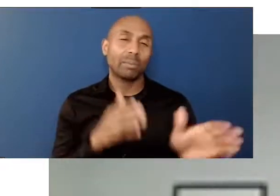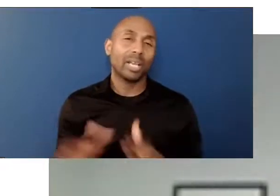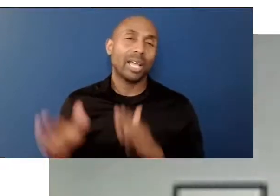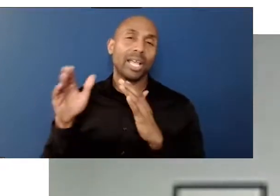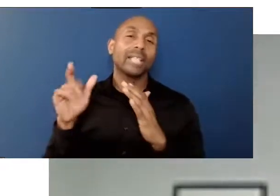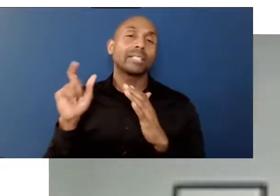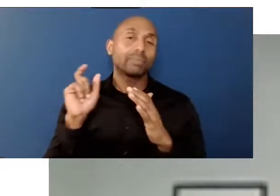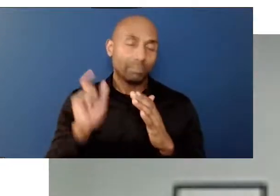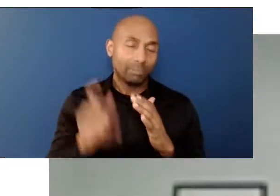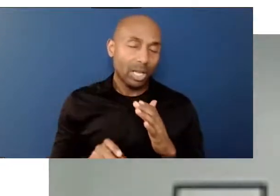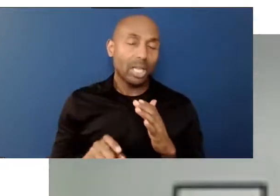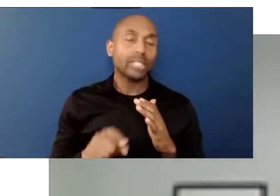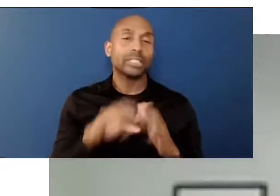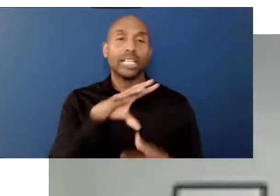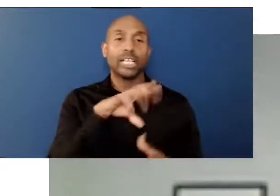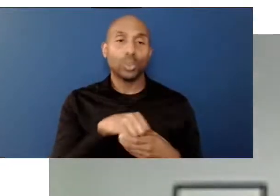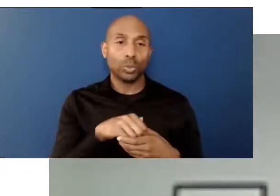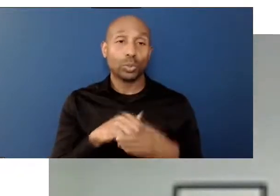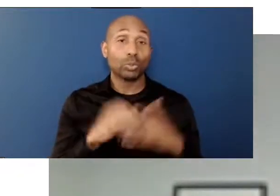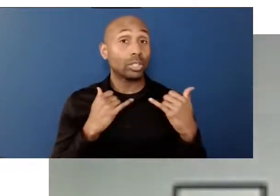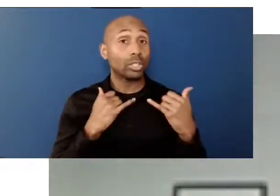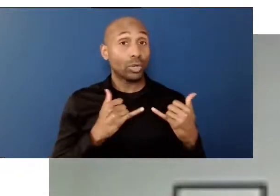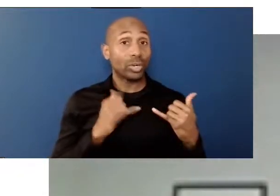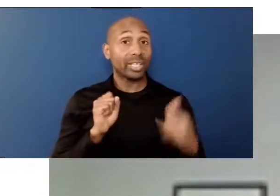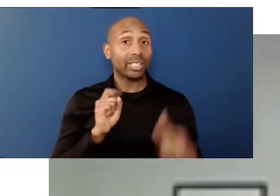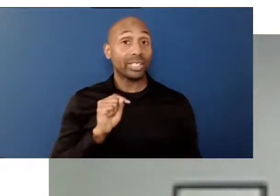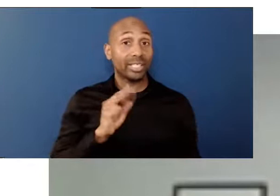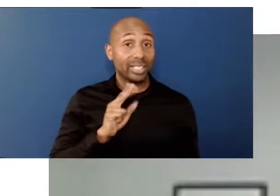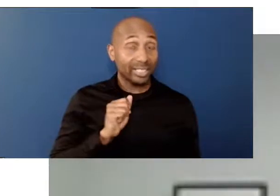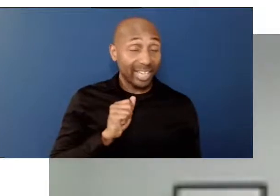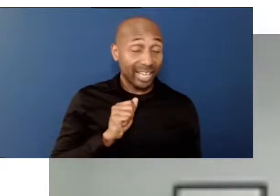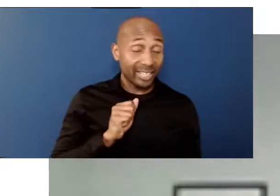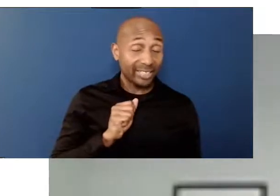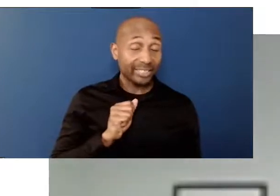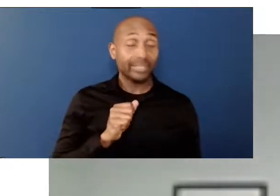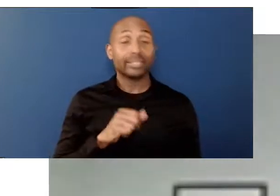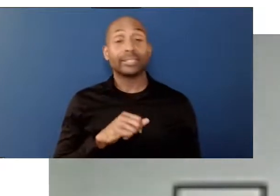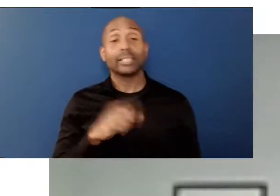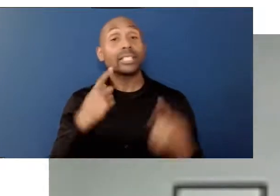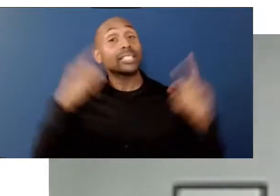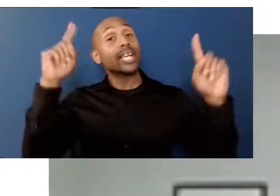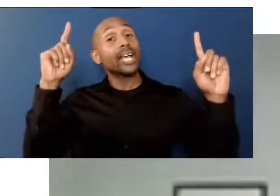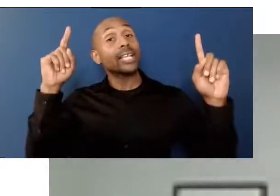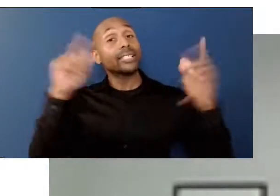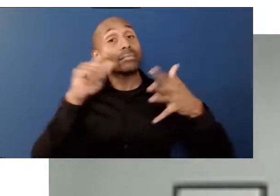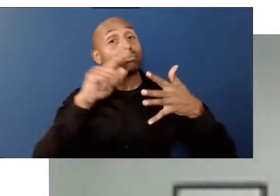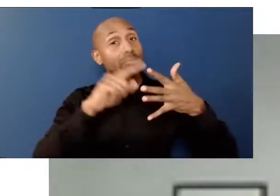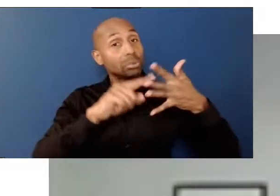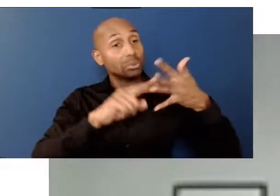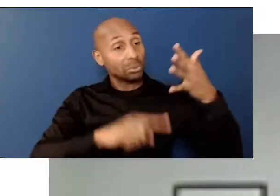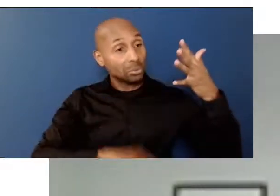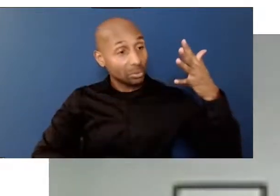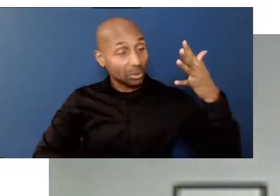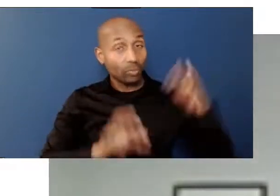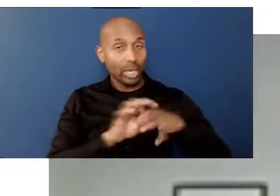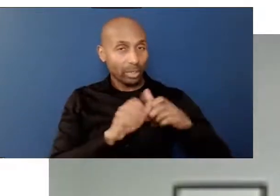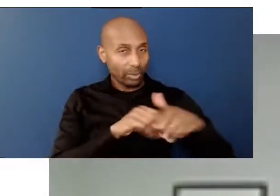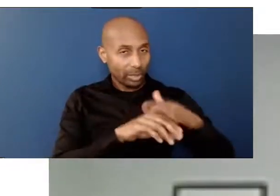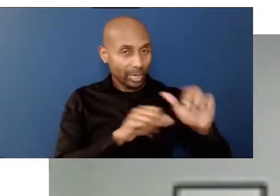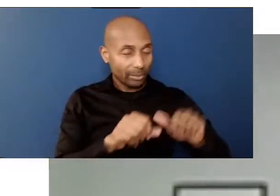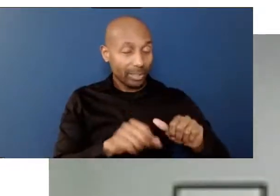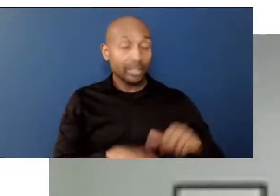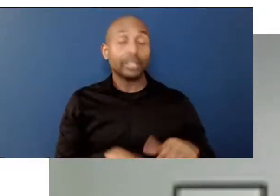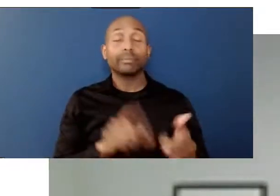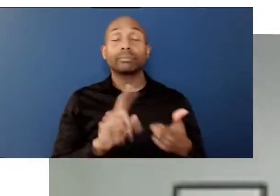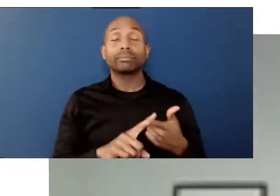on, their current situation. So what are their successes already as it relates to accessibility, and what are